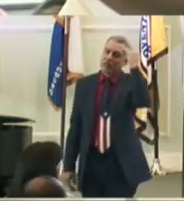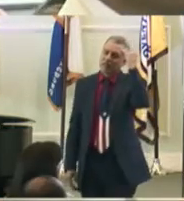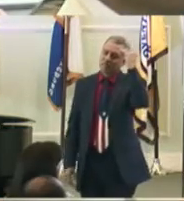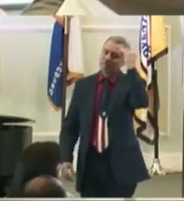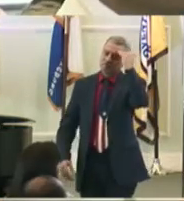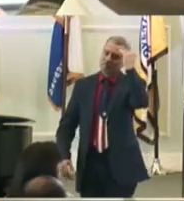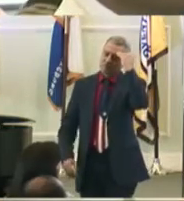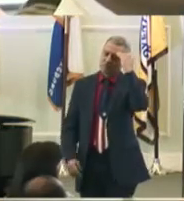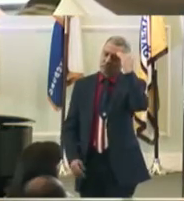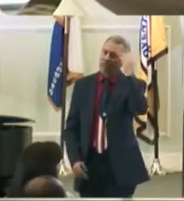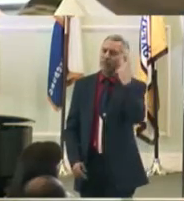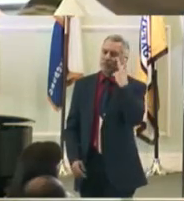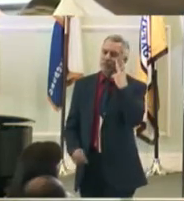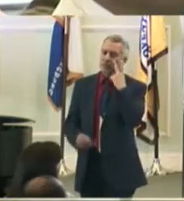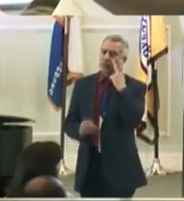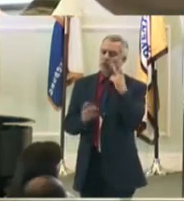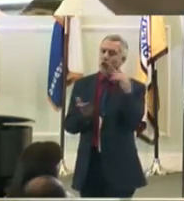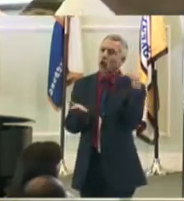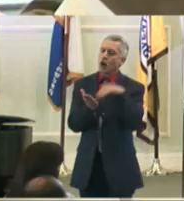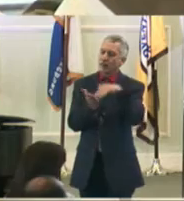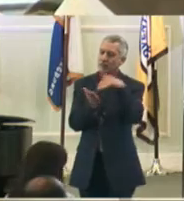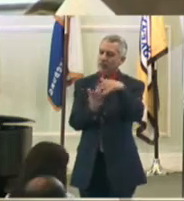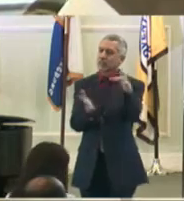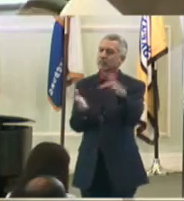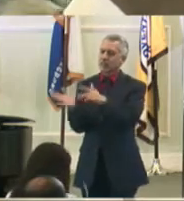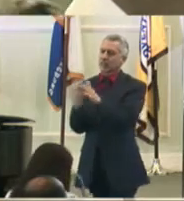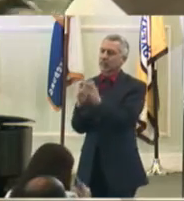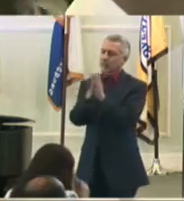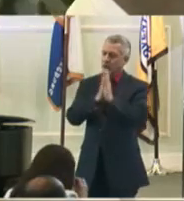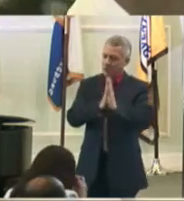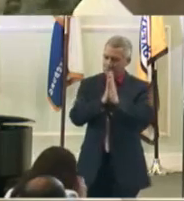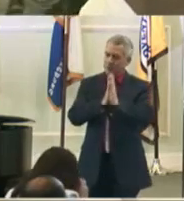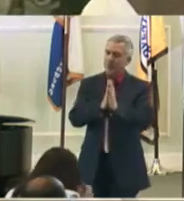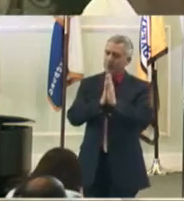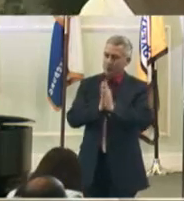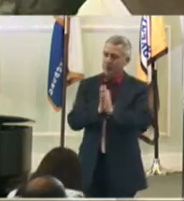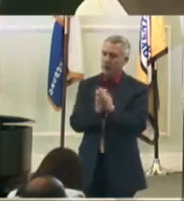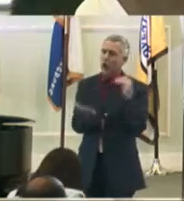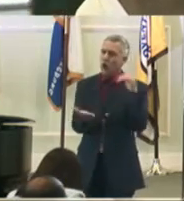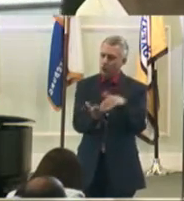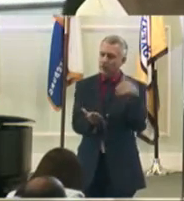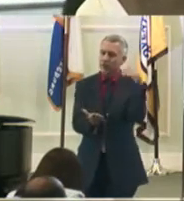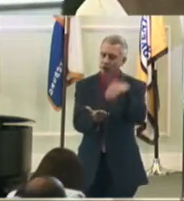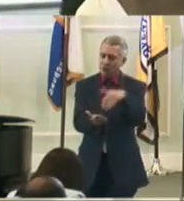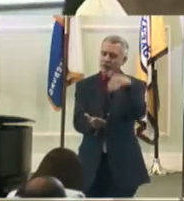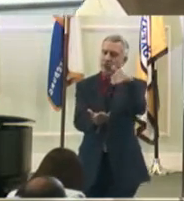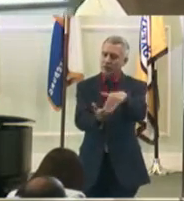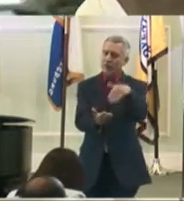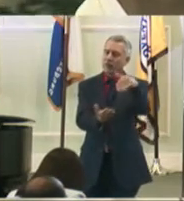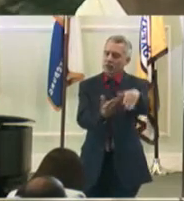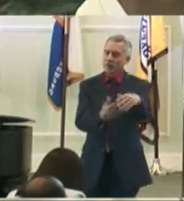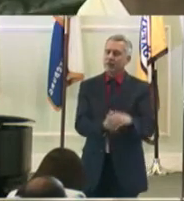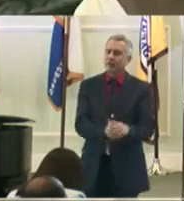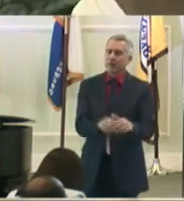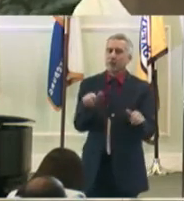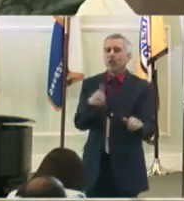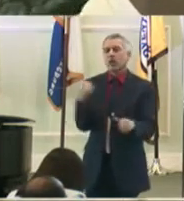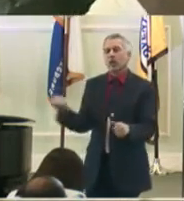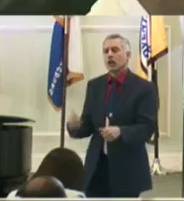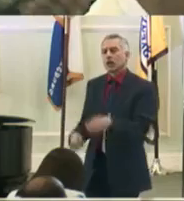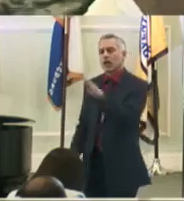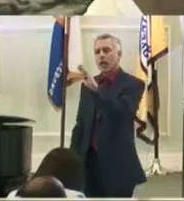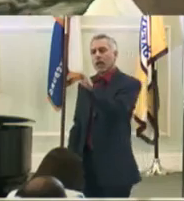many prayers. Turn with me, if you will, to Matthew chapter 6, verse 5. Let's see the kind of prayers they heard. Matthew 6, verse